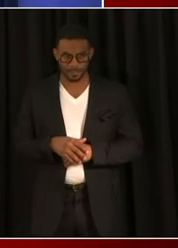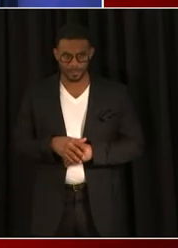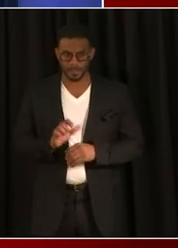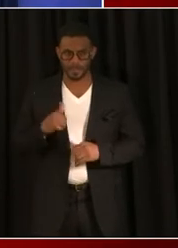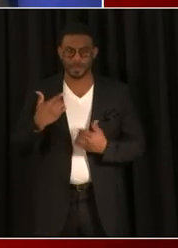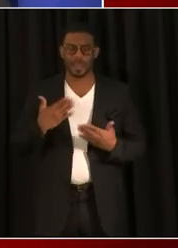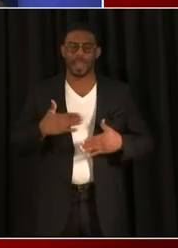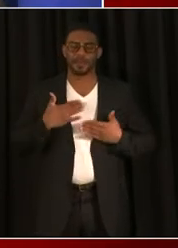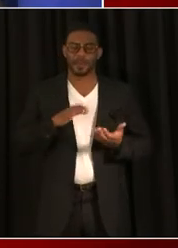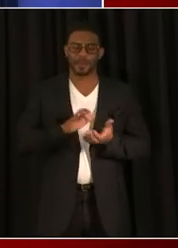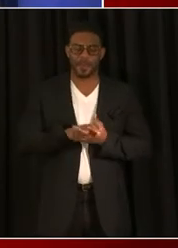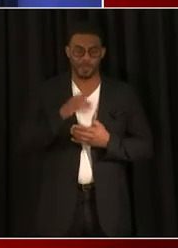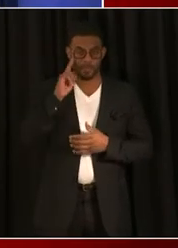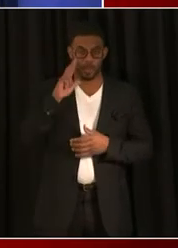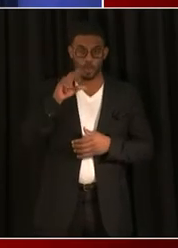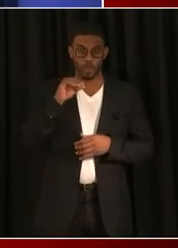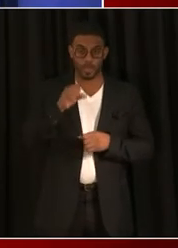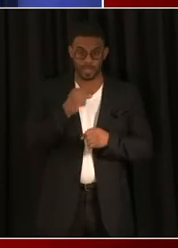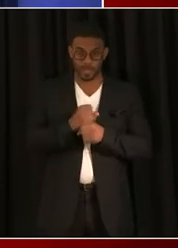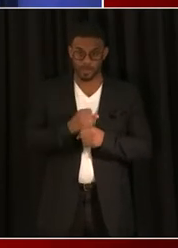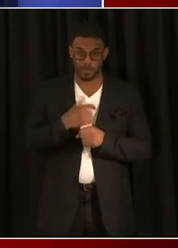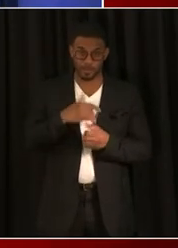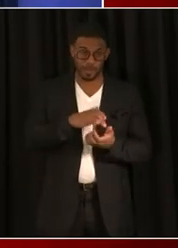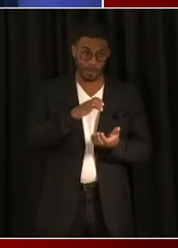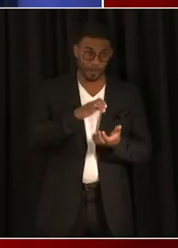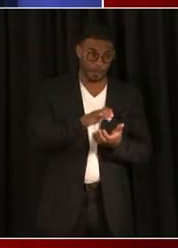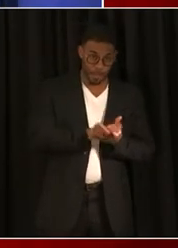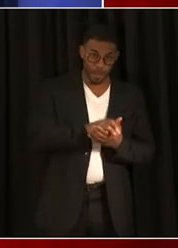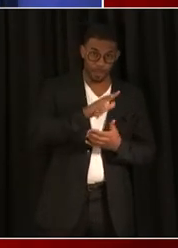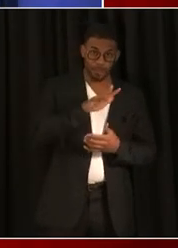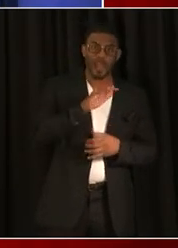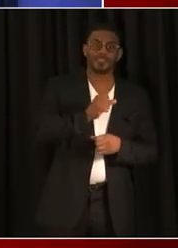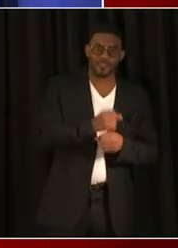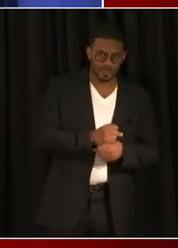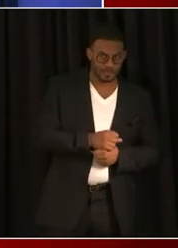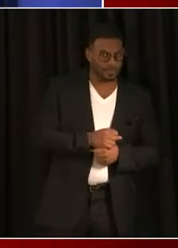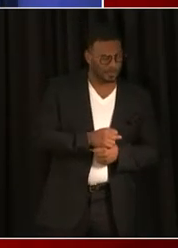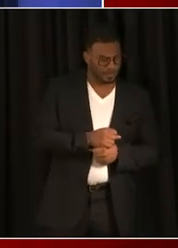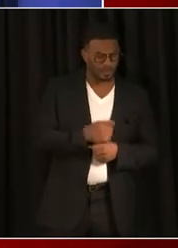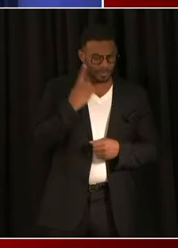Yeah, absolutely. And the question is, do you agree with it?